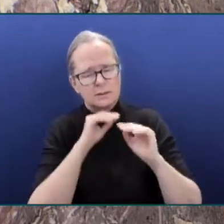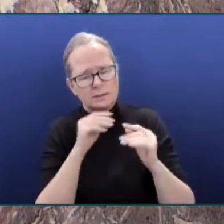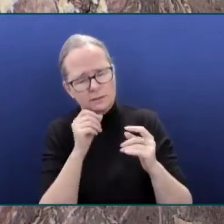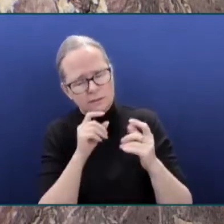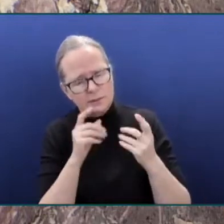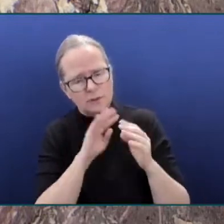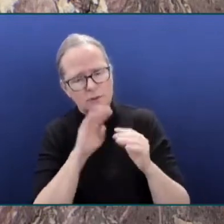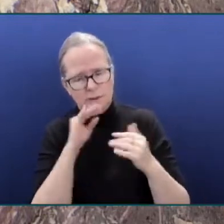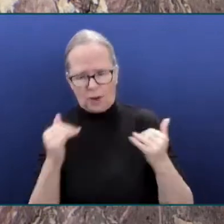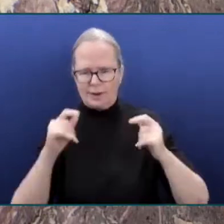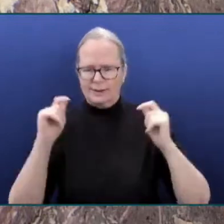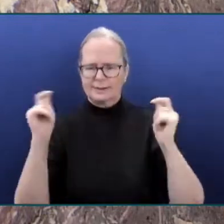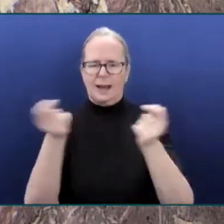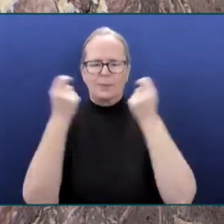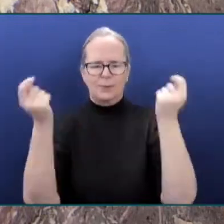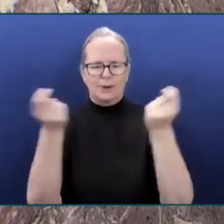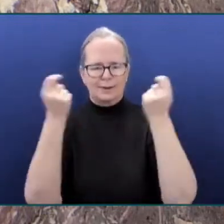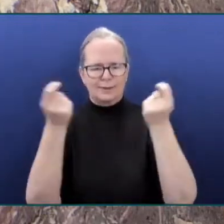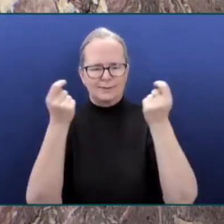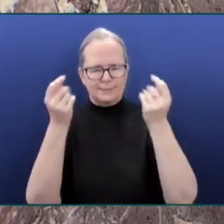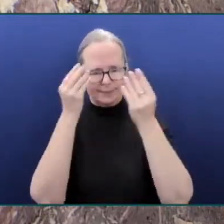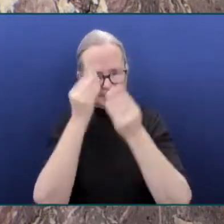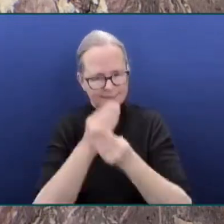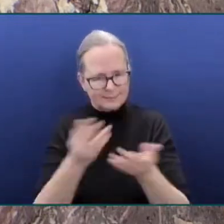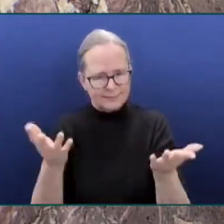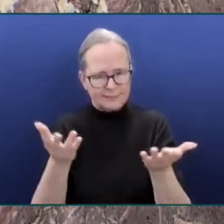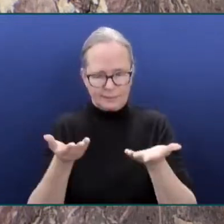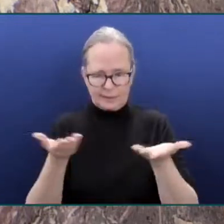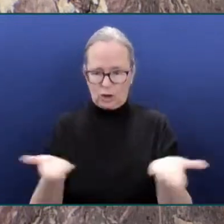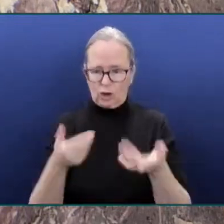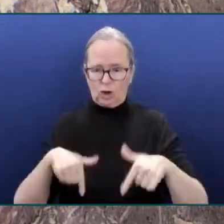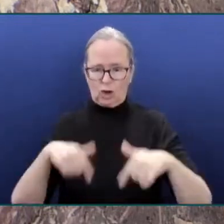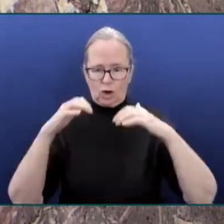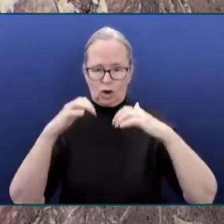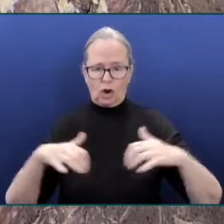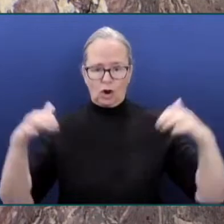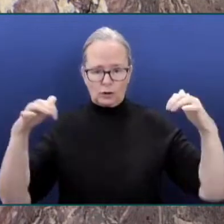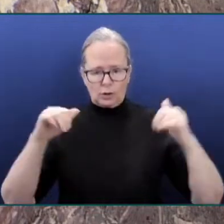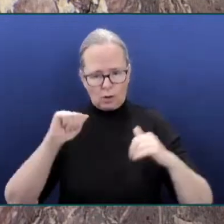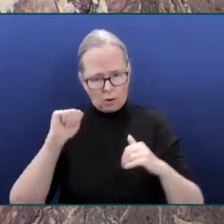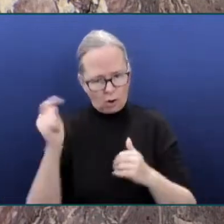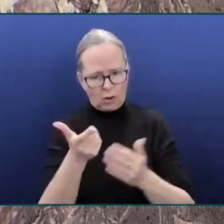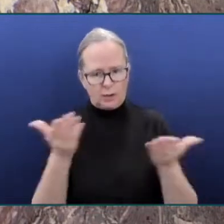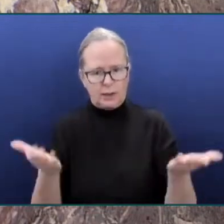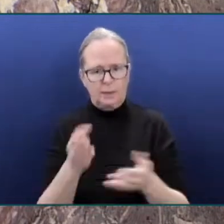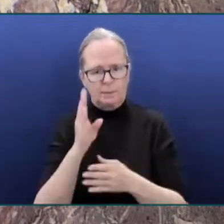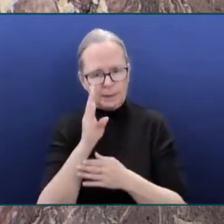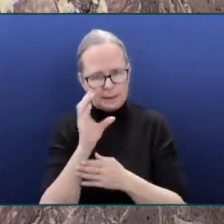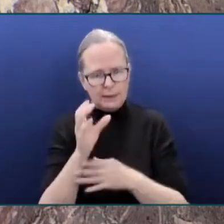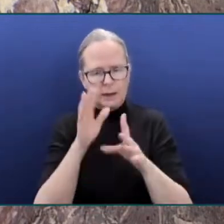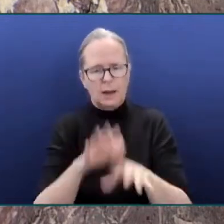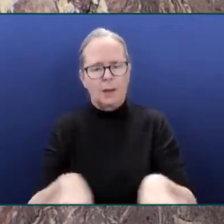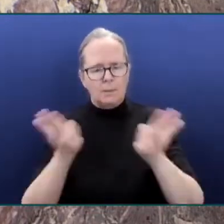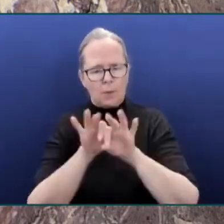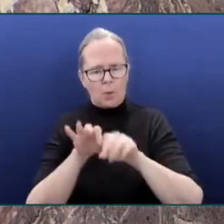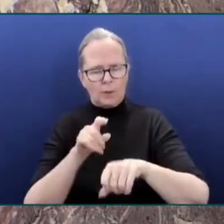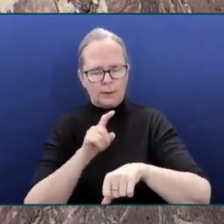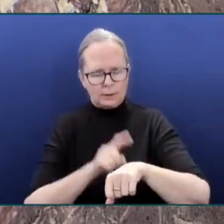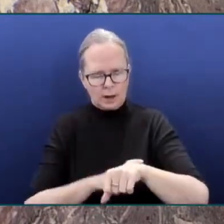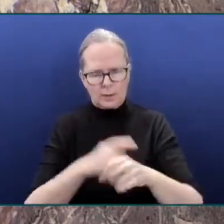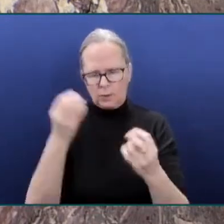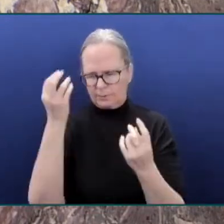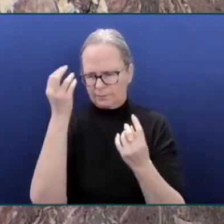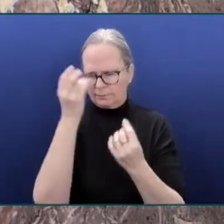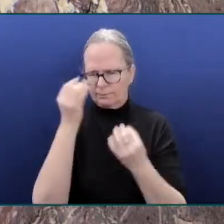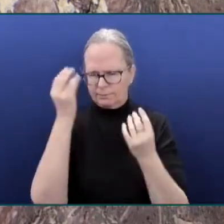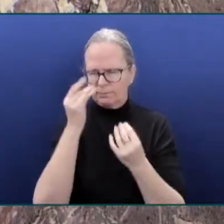British Columbians, it's important that we take time to reflect and educate ourselves on the unique struggles that transgender, gender